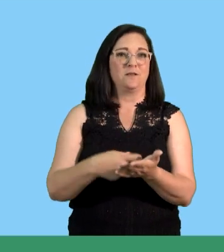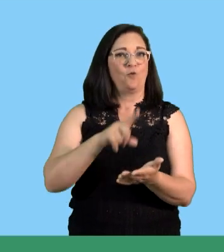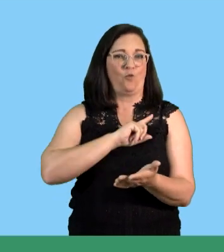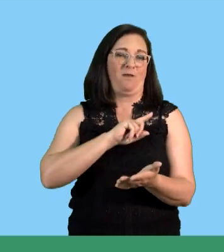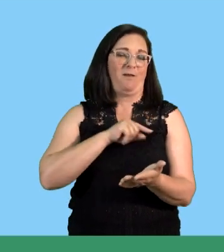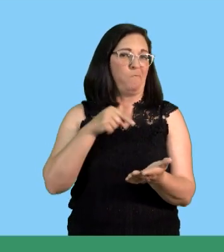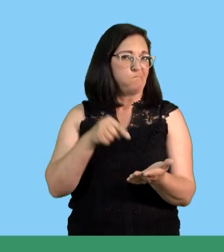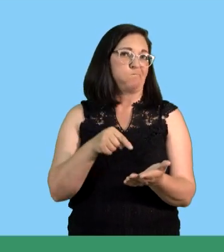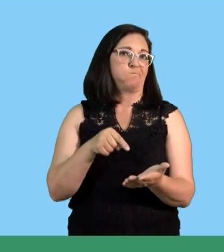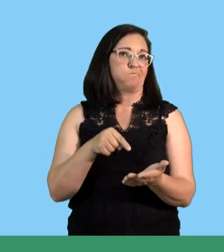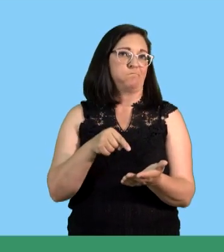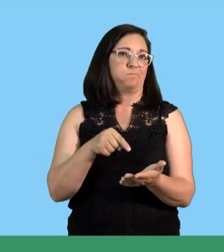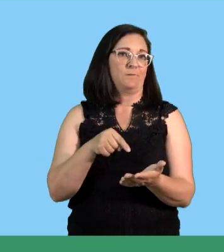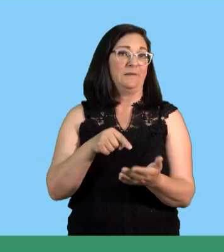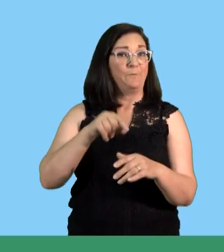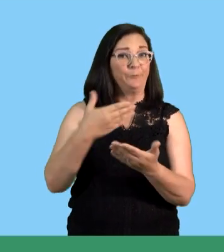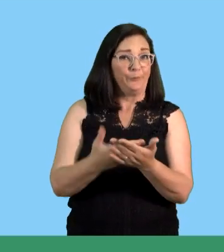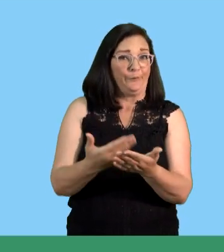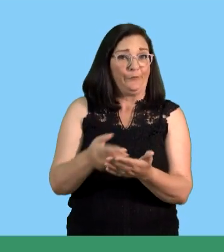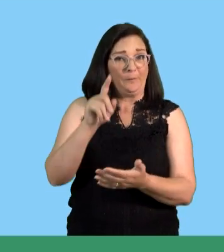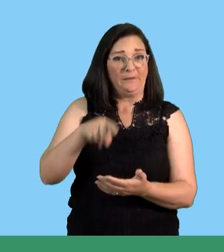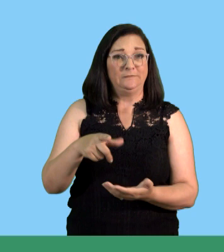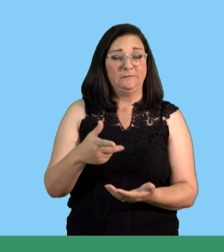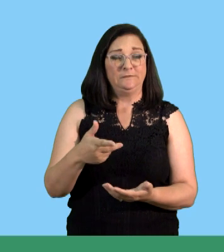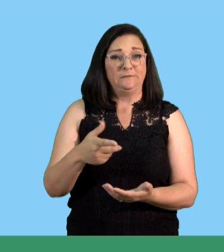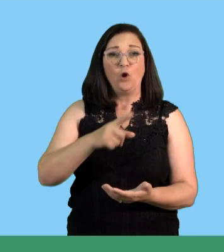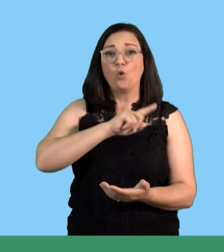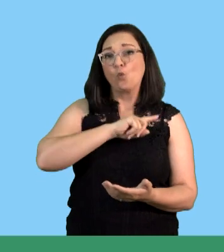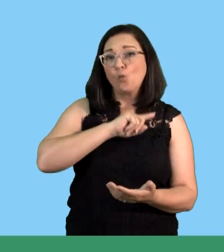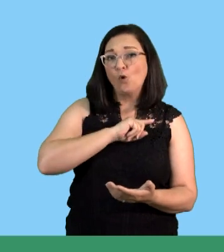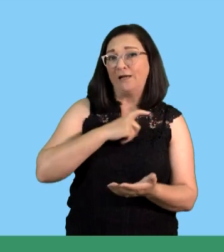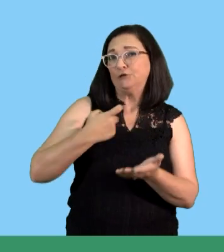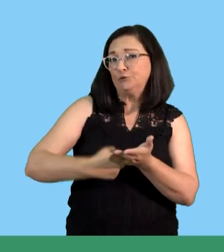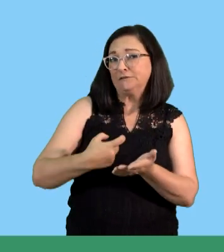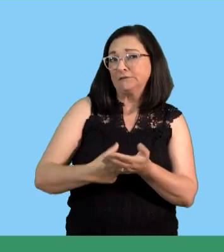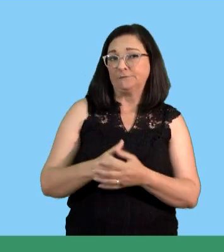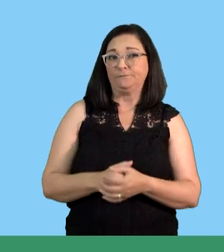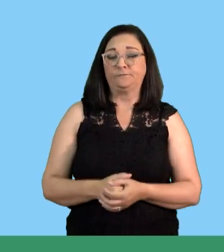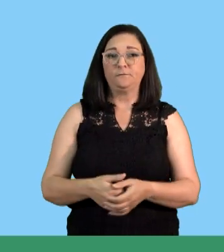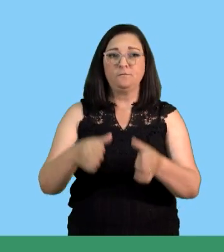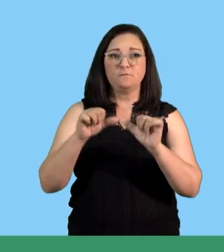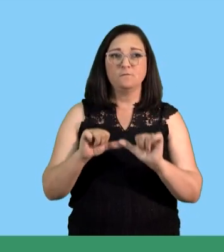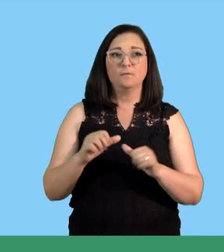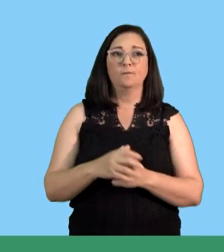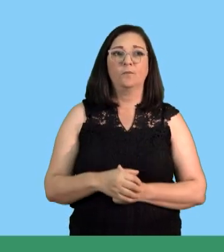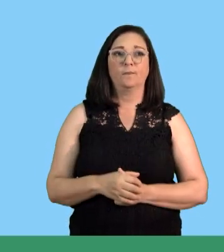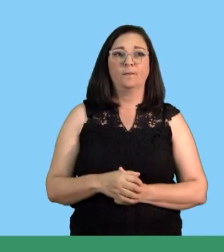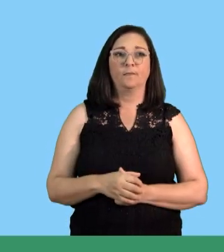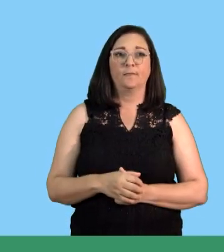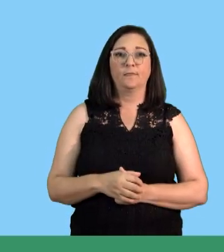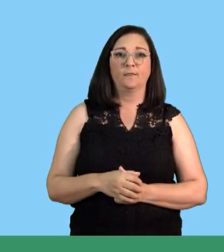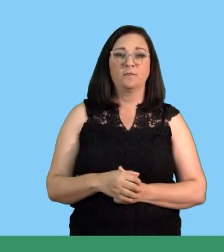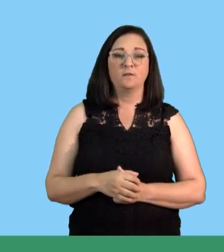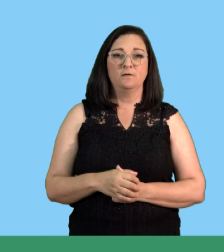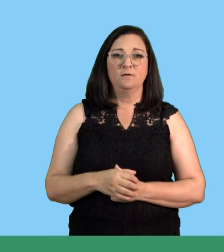the reasons must be valid, and we should be able to prove that these reasons are valid. Secondly, the